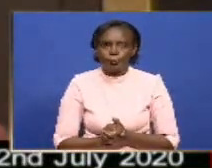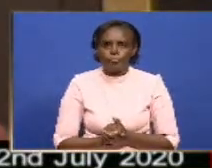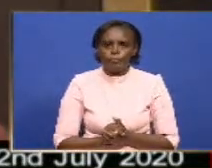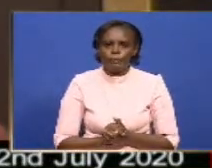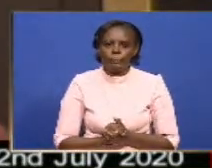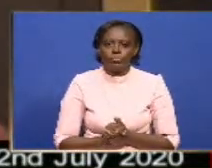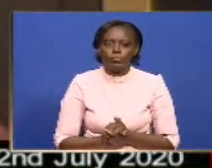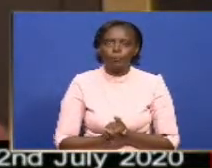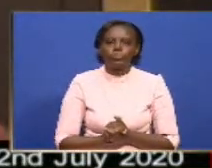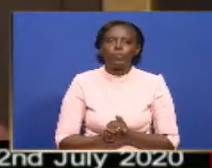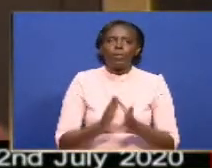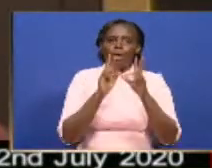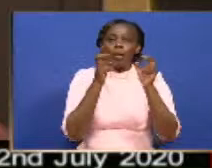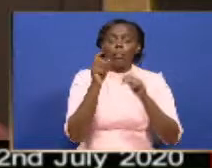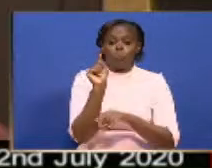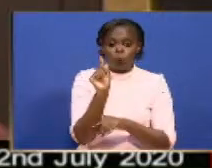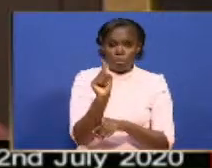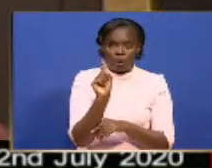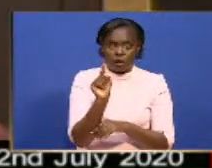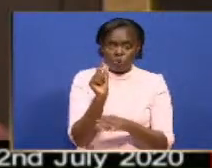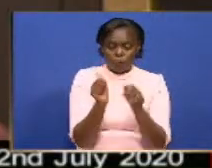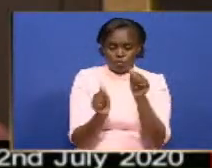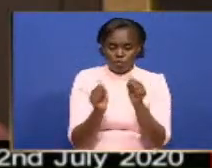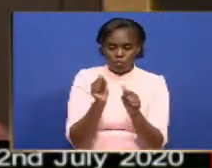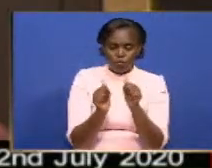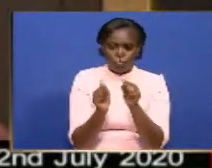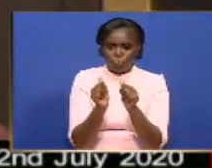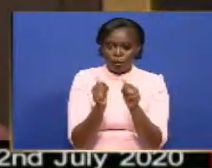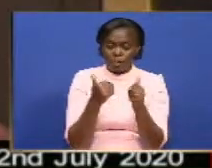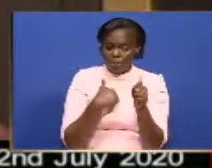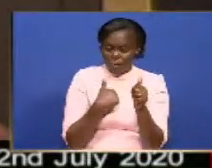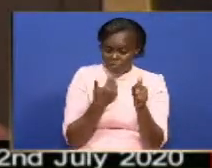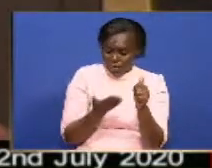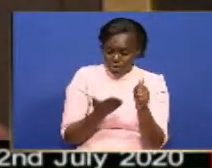one of the issues that we encountered